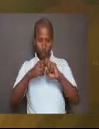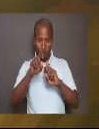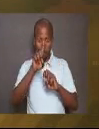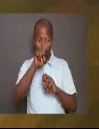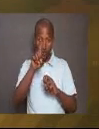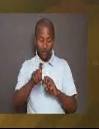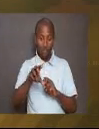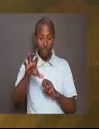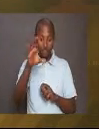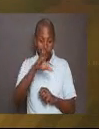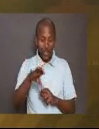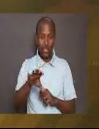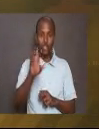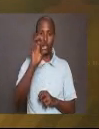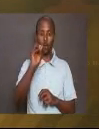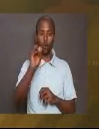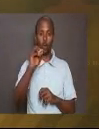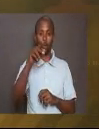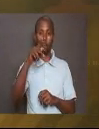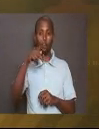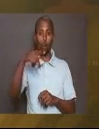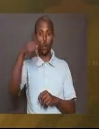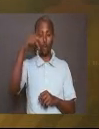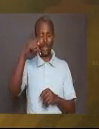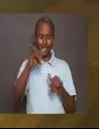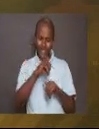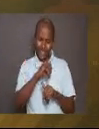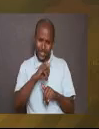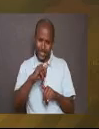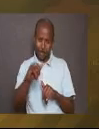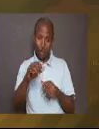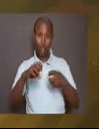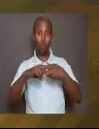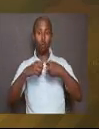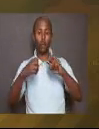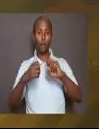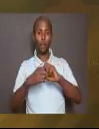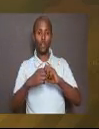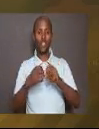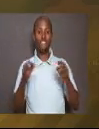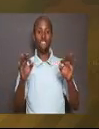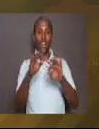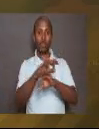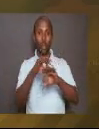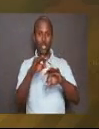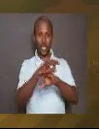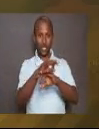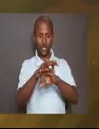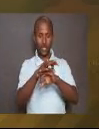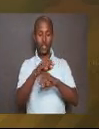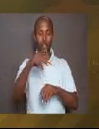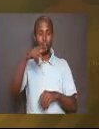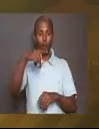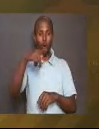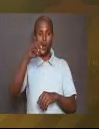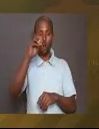zeros of a polynomial is the same as the problem of factorizing the